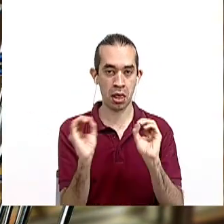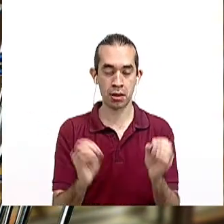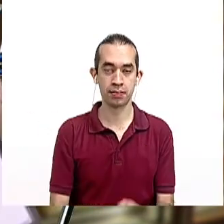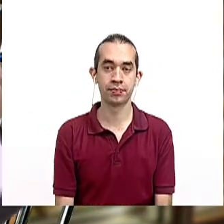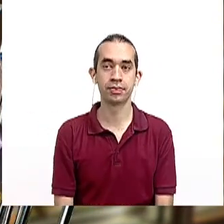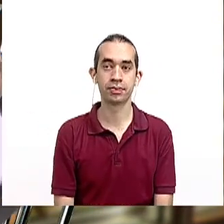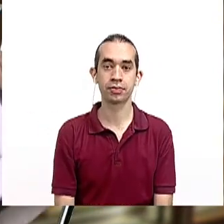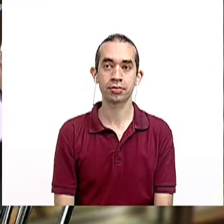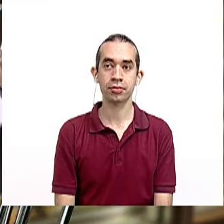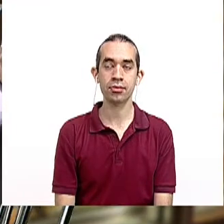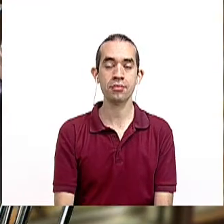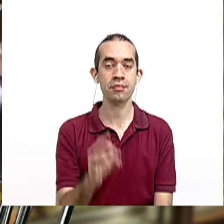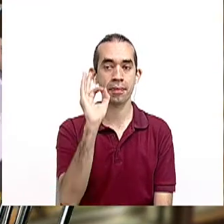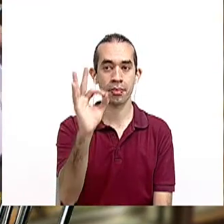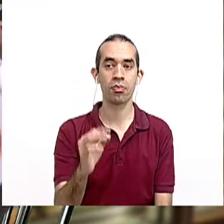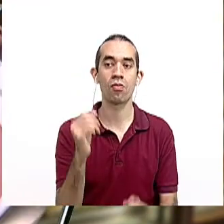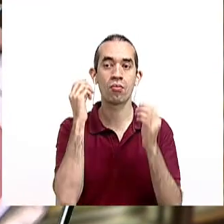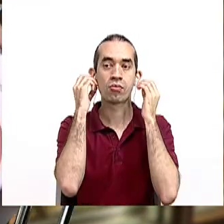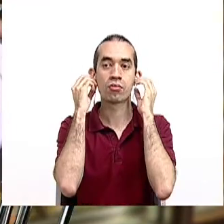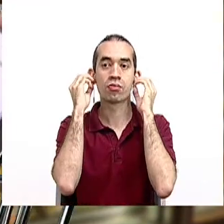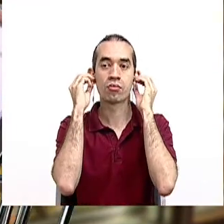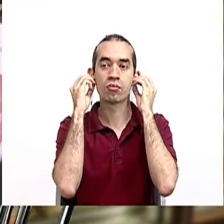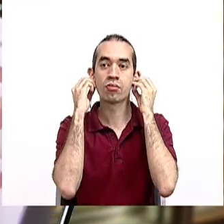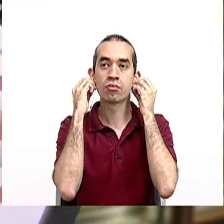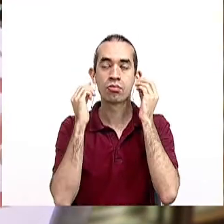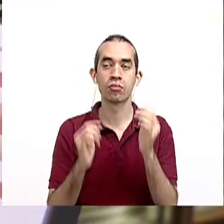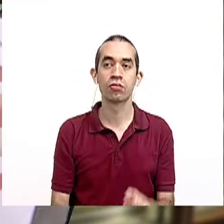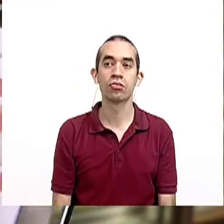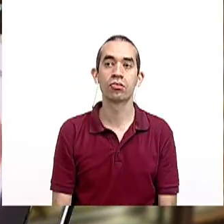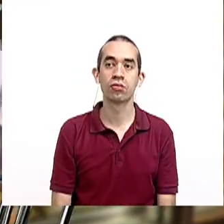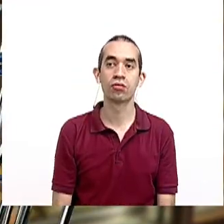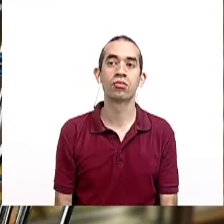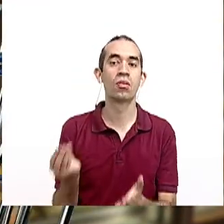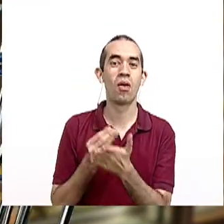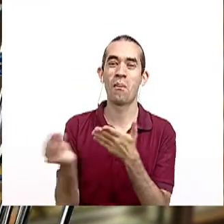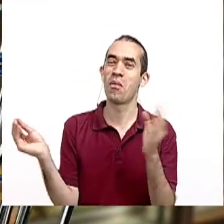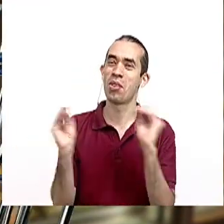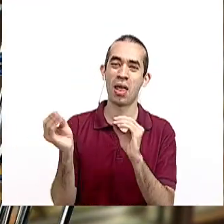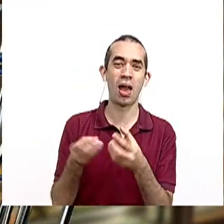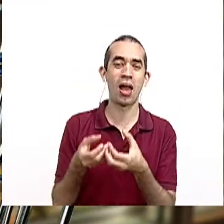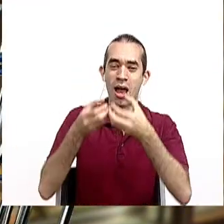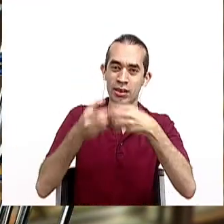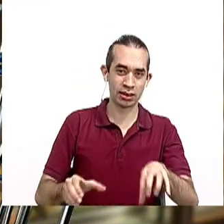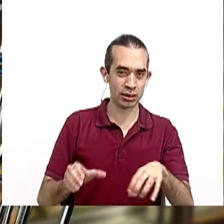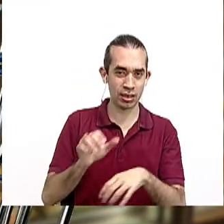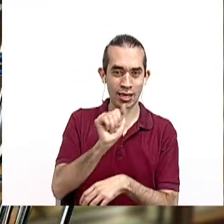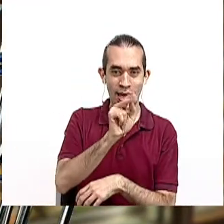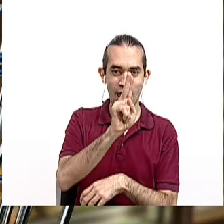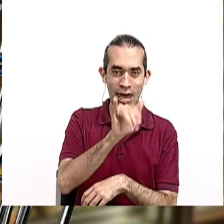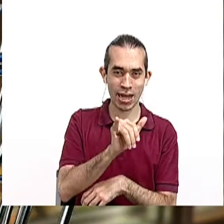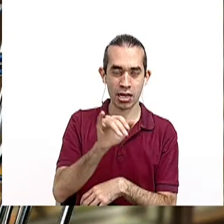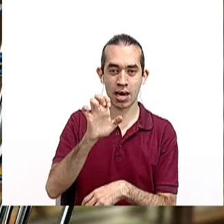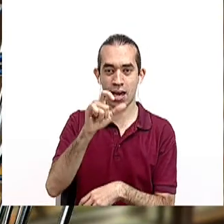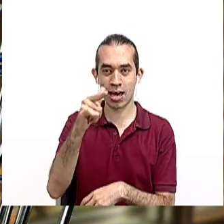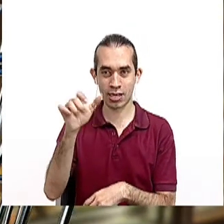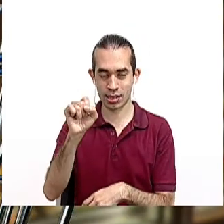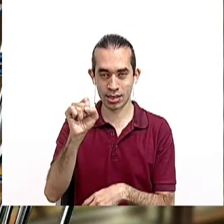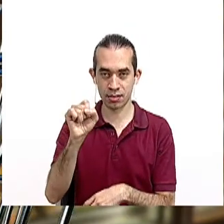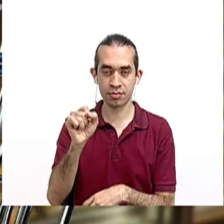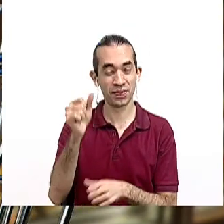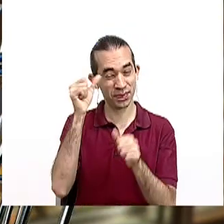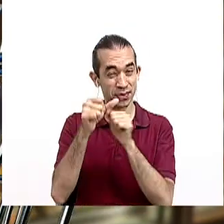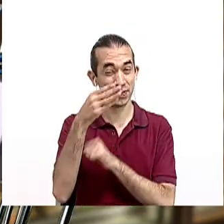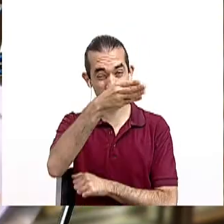juice. Very good. We didn't buy any eggs when he went to